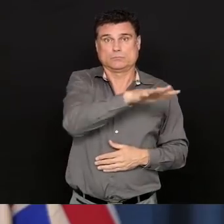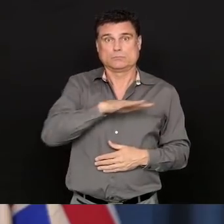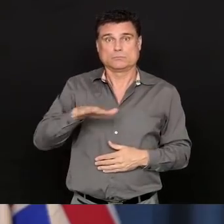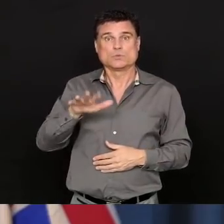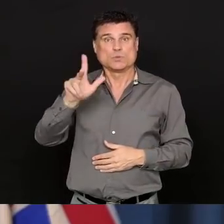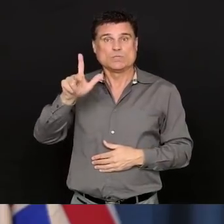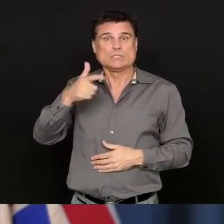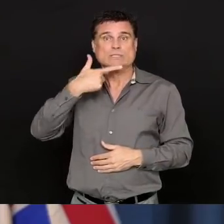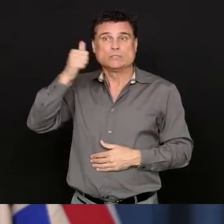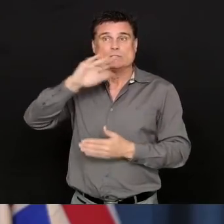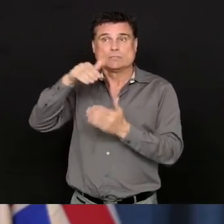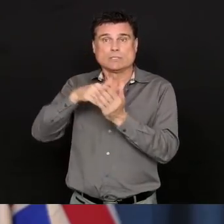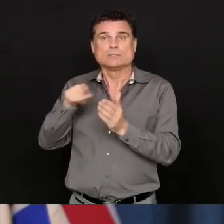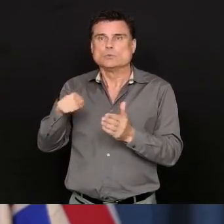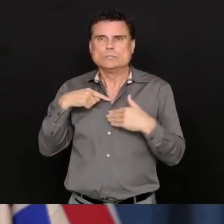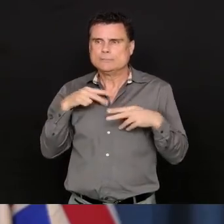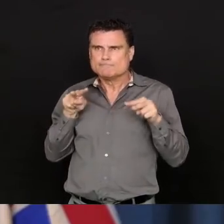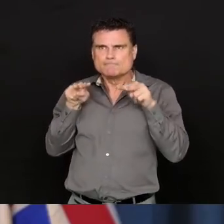the people in that facility.